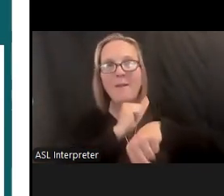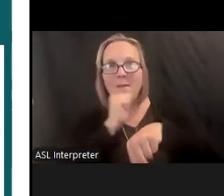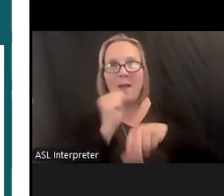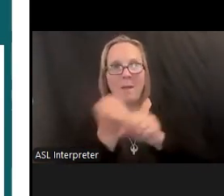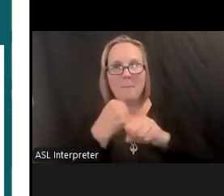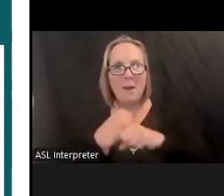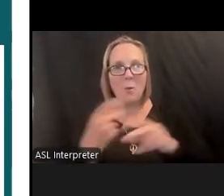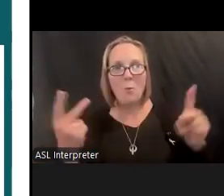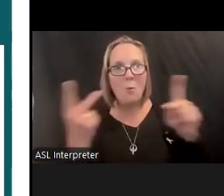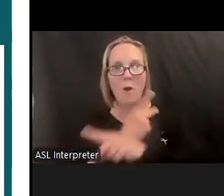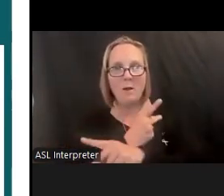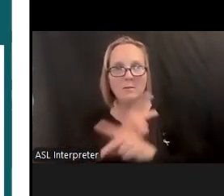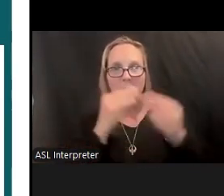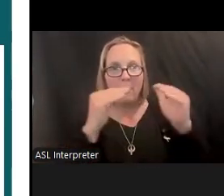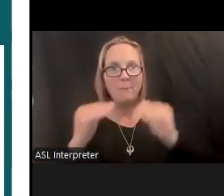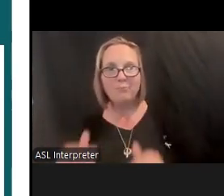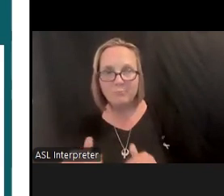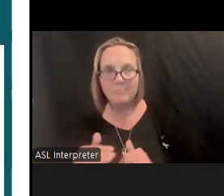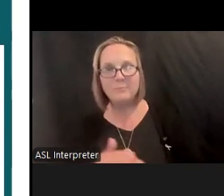Thank you.